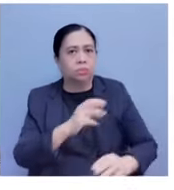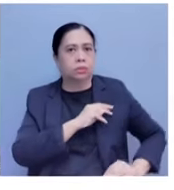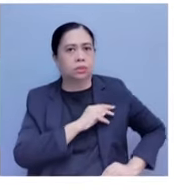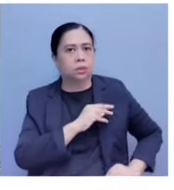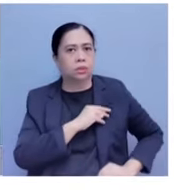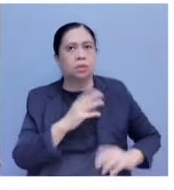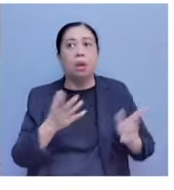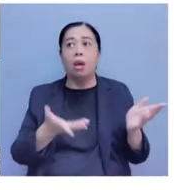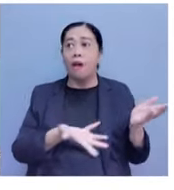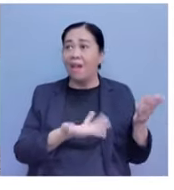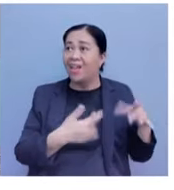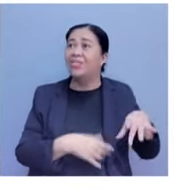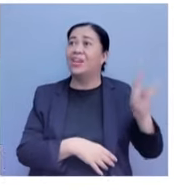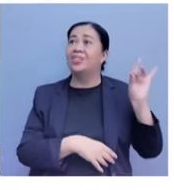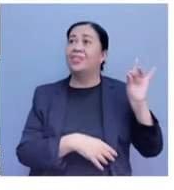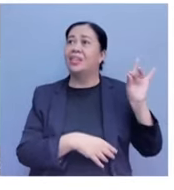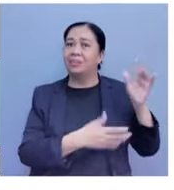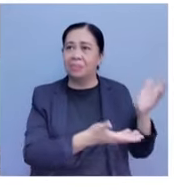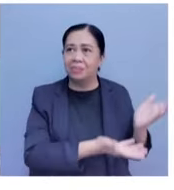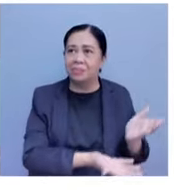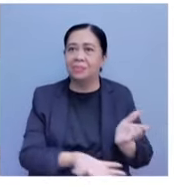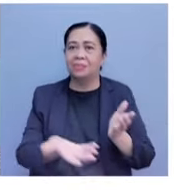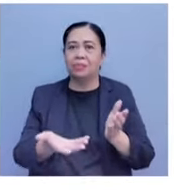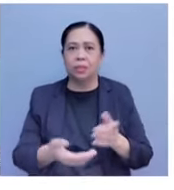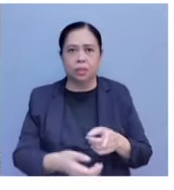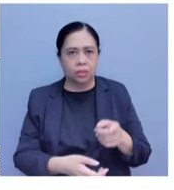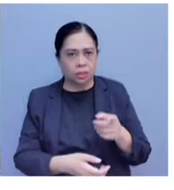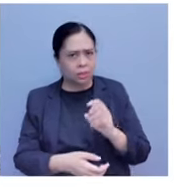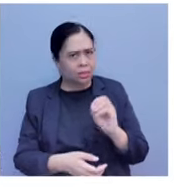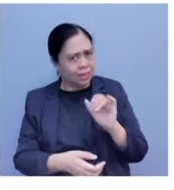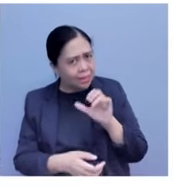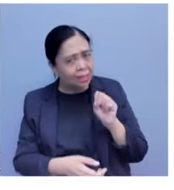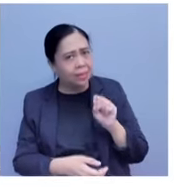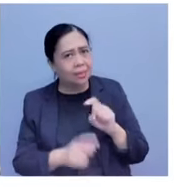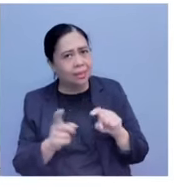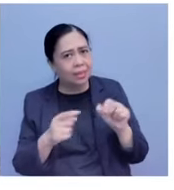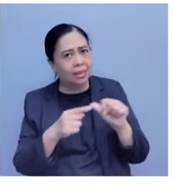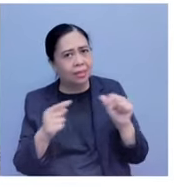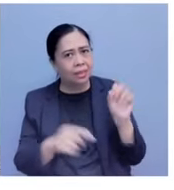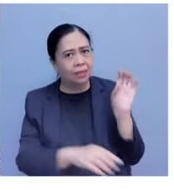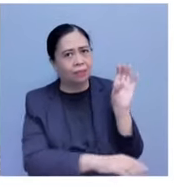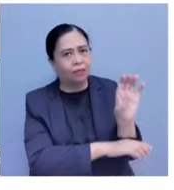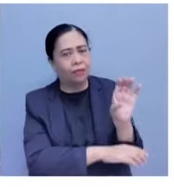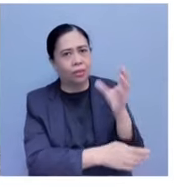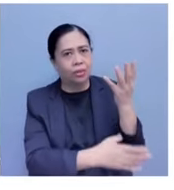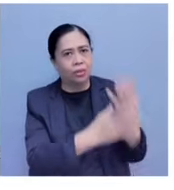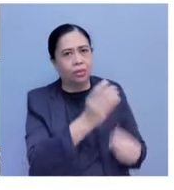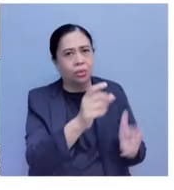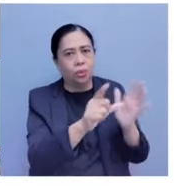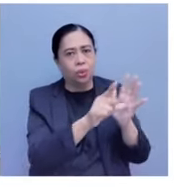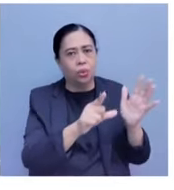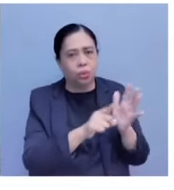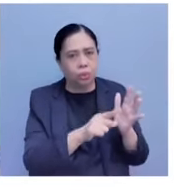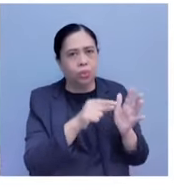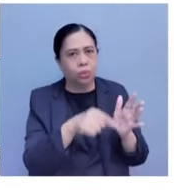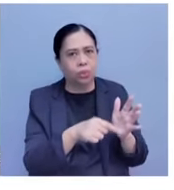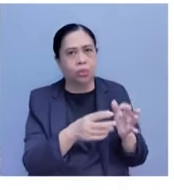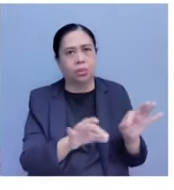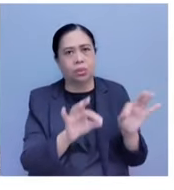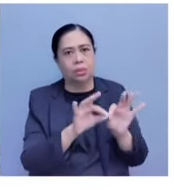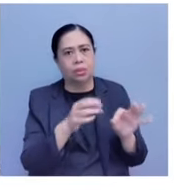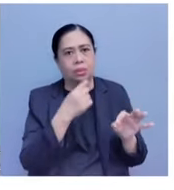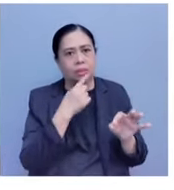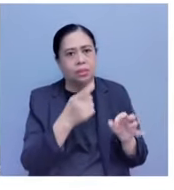oh, we don't have them. Is that a violation of any law? Yes, the anti-enforced disappearance law essentially